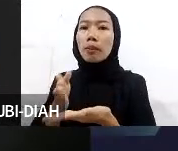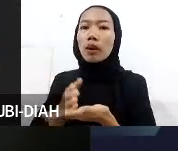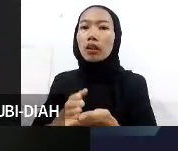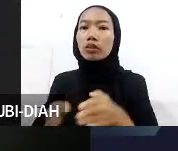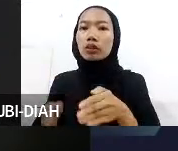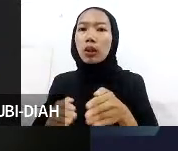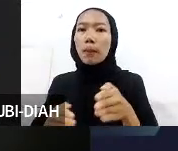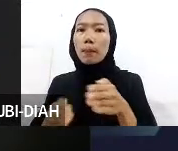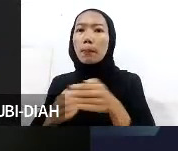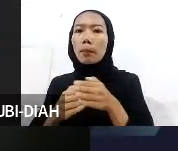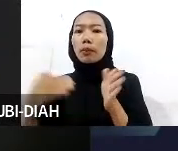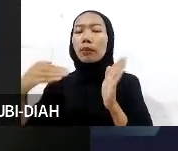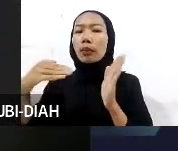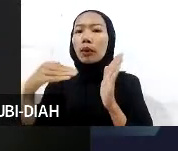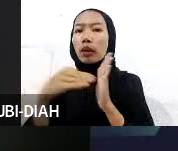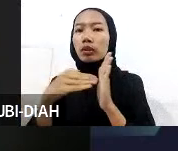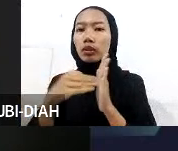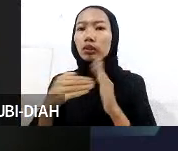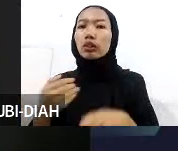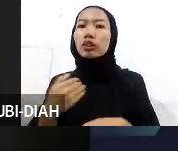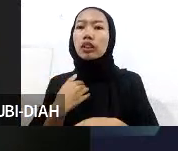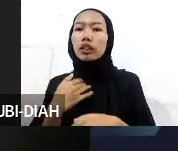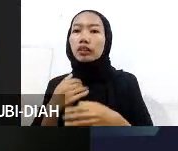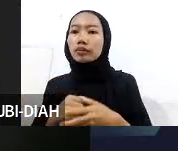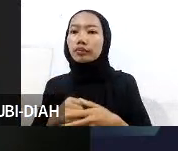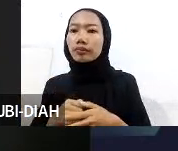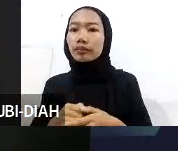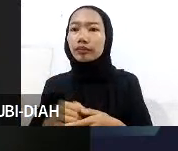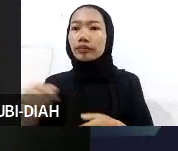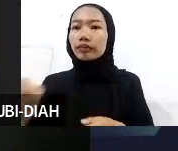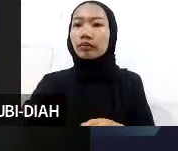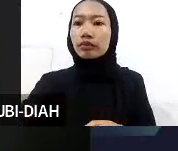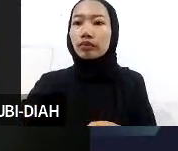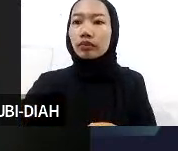And they put their coins in my coffee cup,